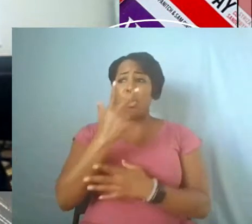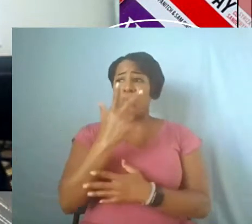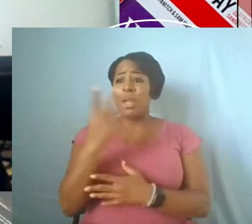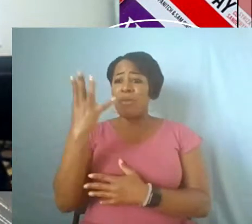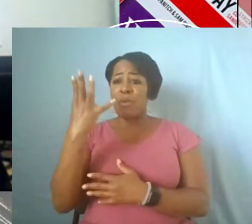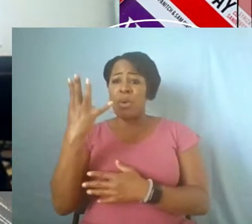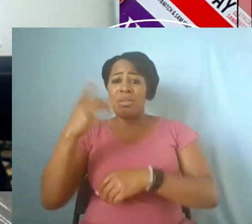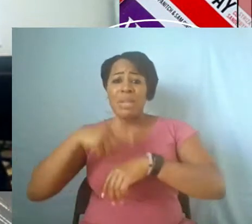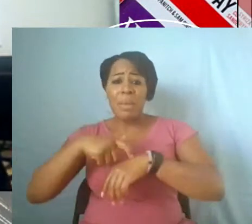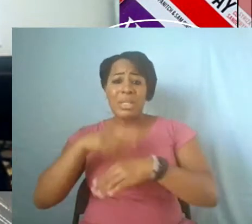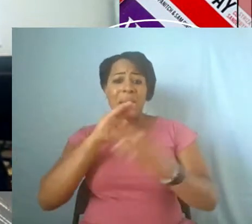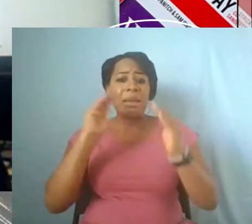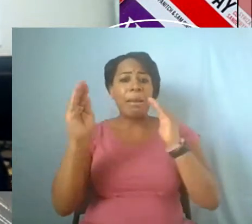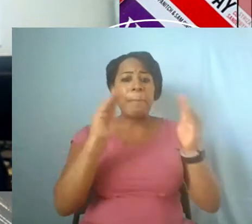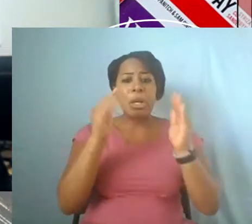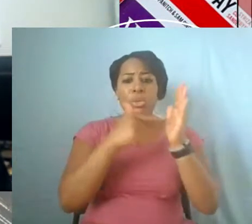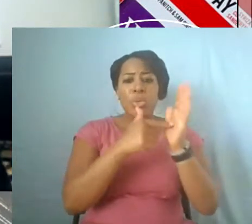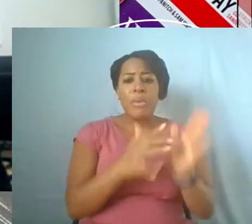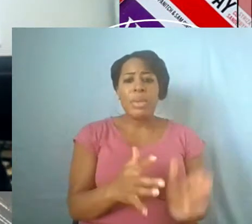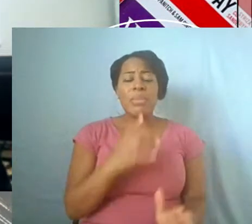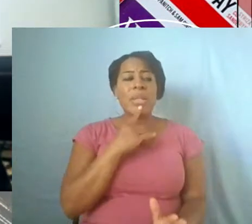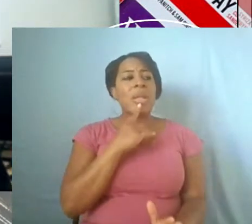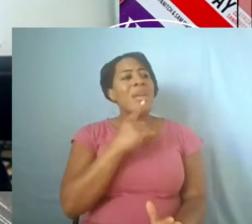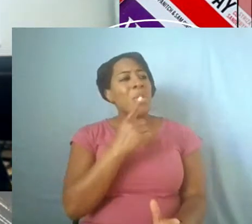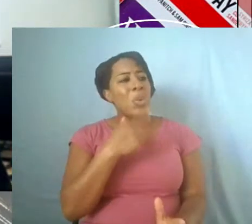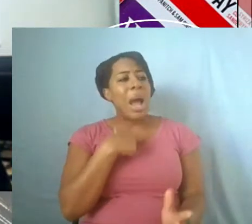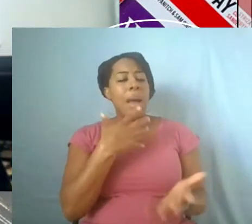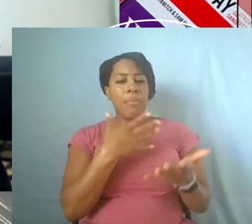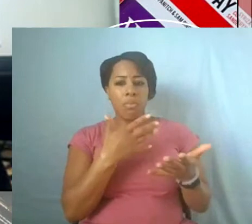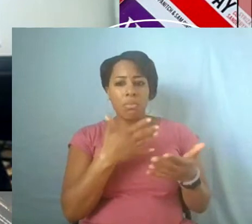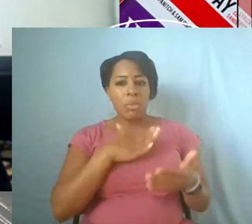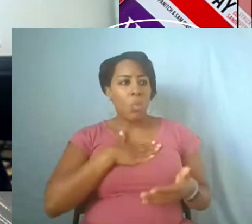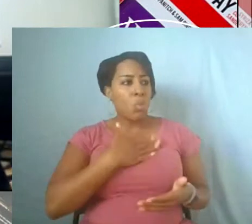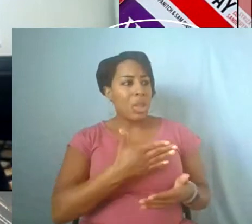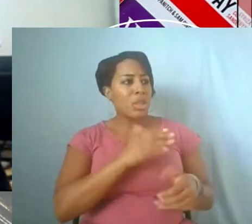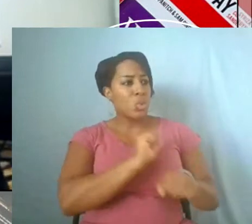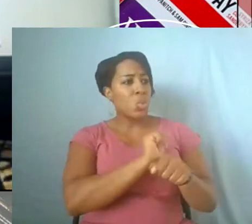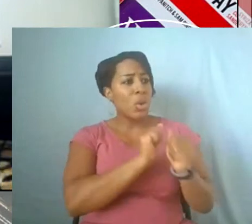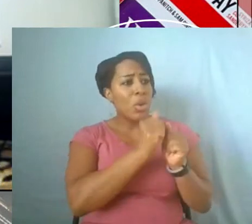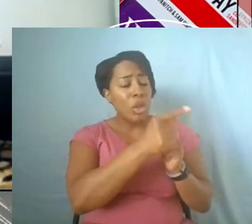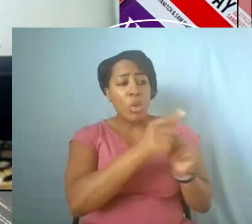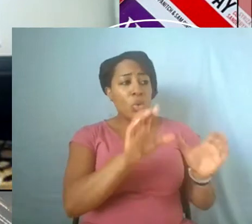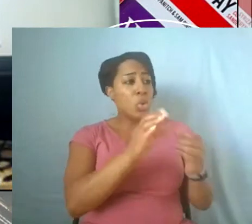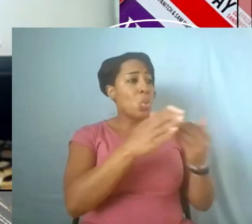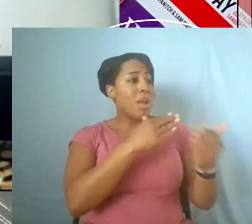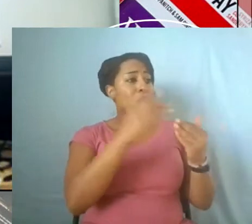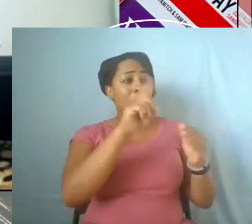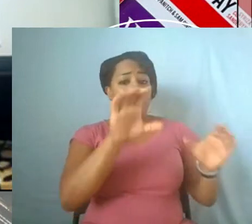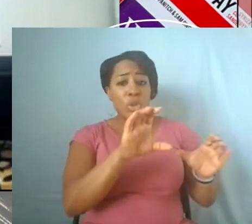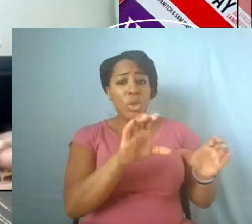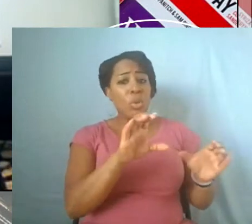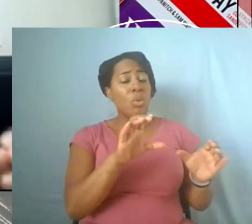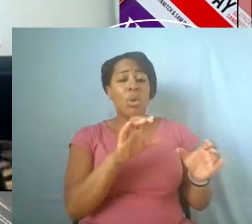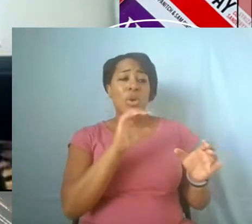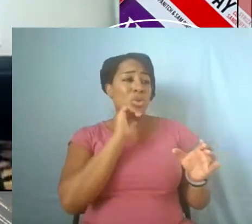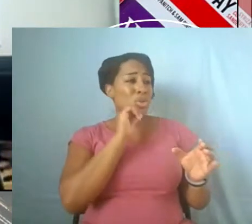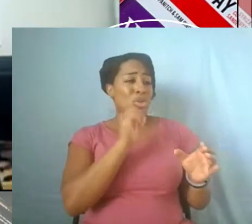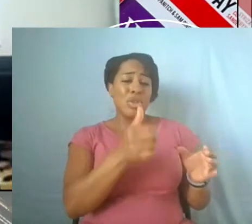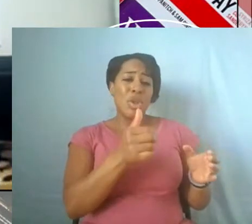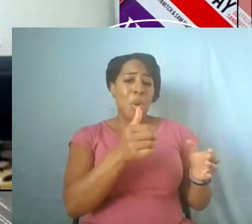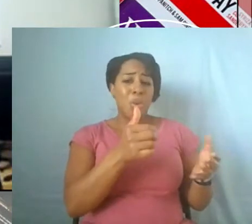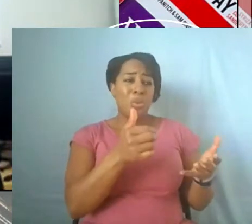with you because I know you're a good guy, so do what you have to do. Just don't make me come get you. I said, I can do that, right? So I've